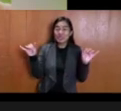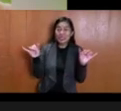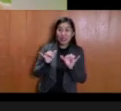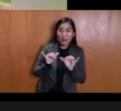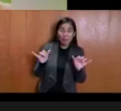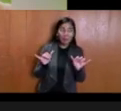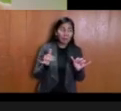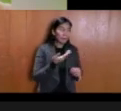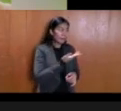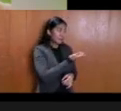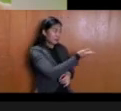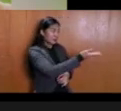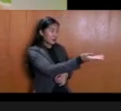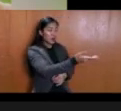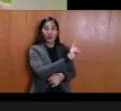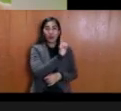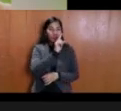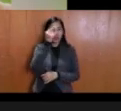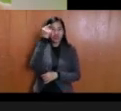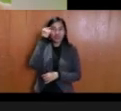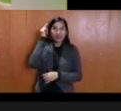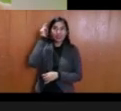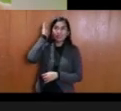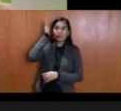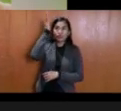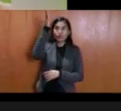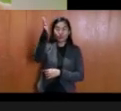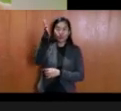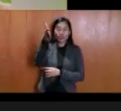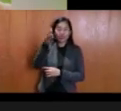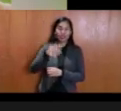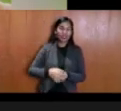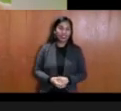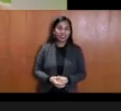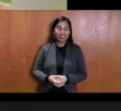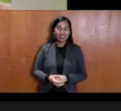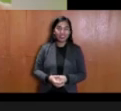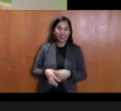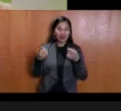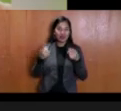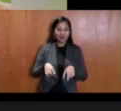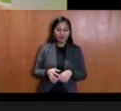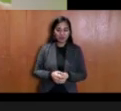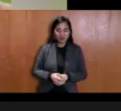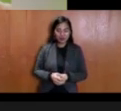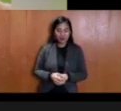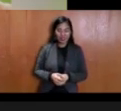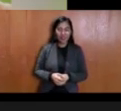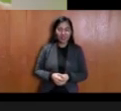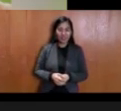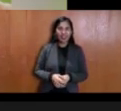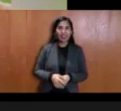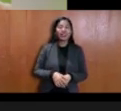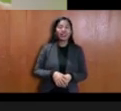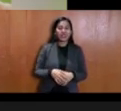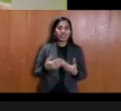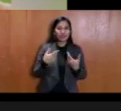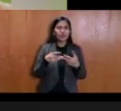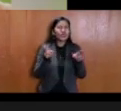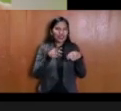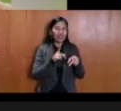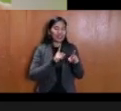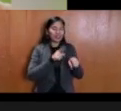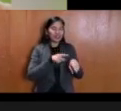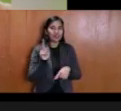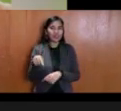We're all here. What do you think will be the topic then? Just one word, no need to explain. I'll give you 30 seconds. In the meantime, I want to get a pulse of